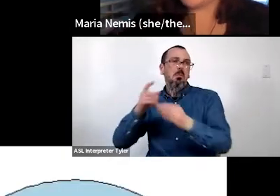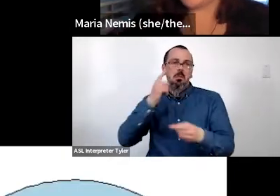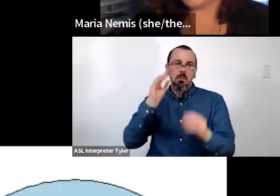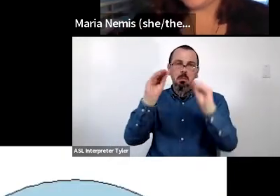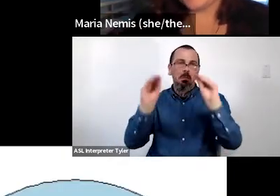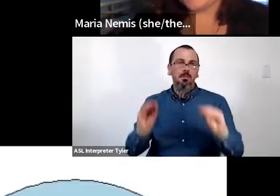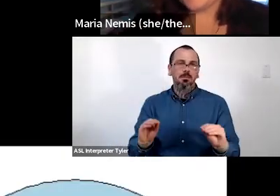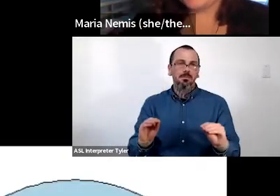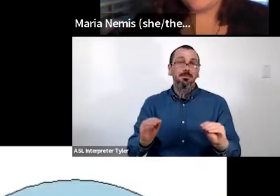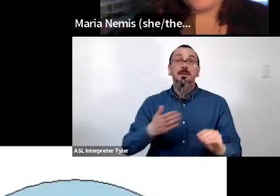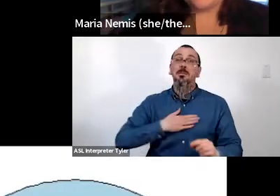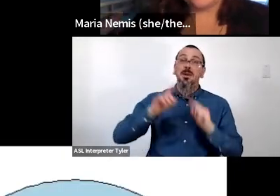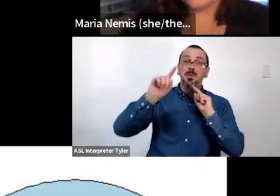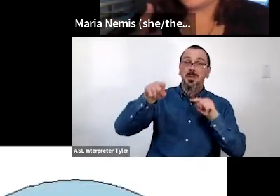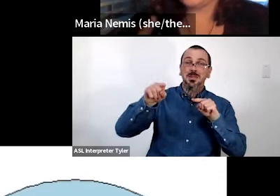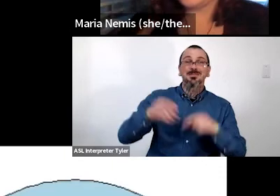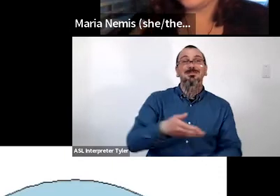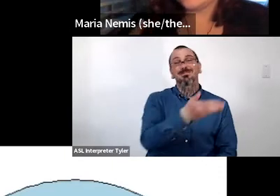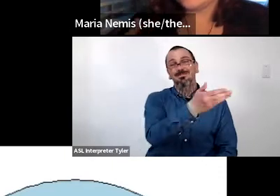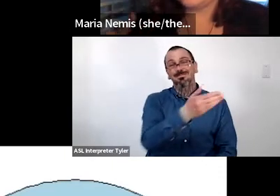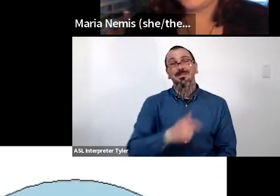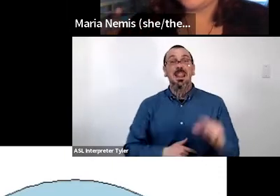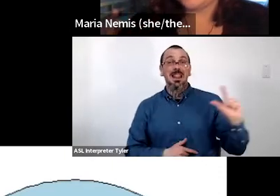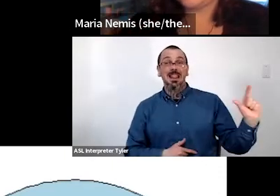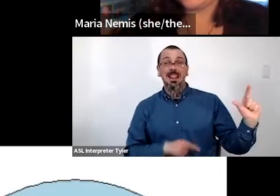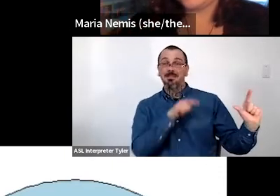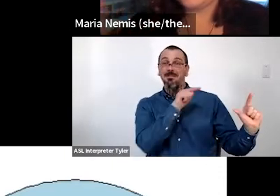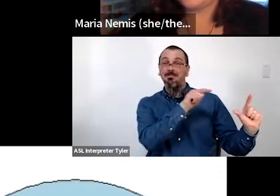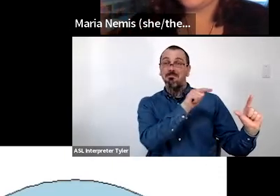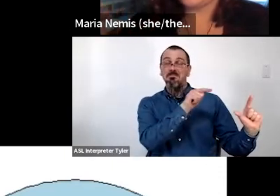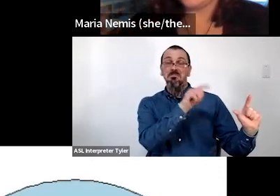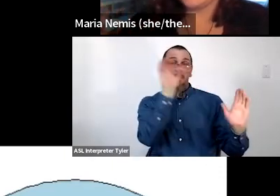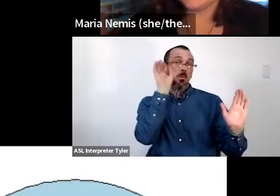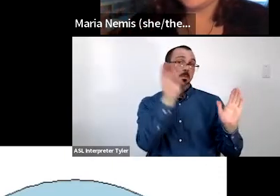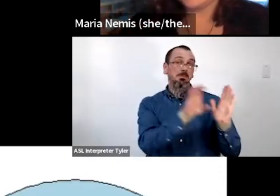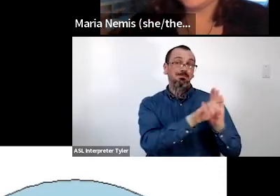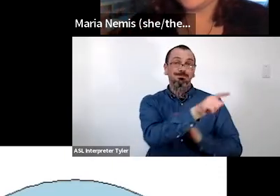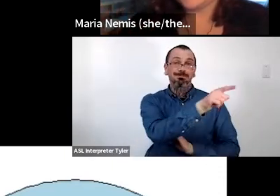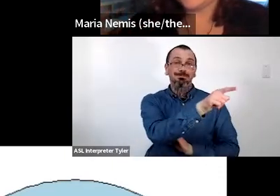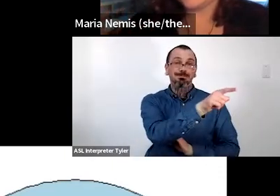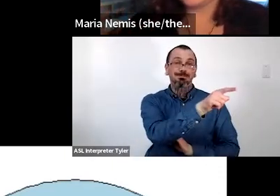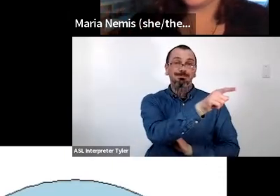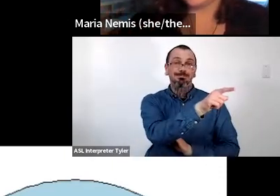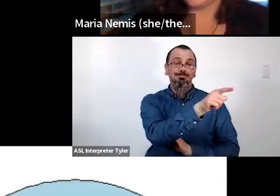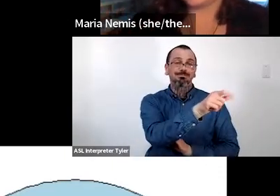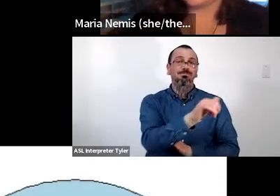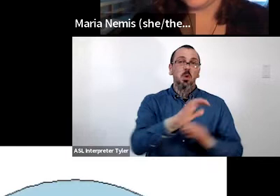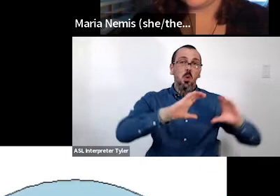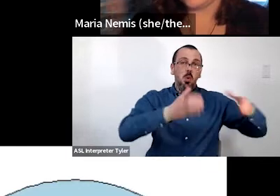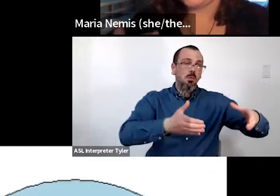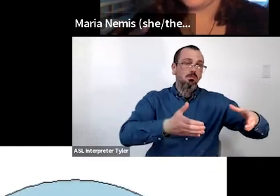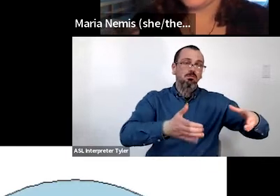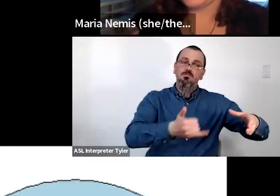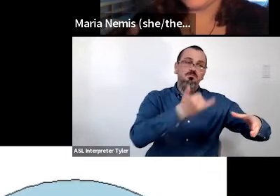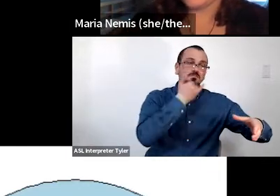So my results. On the left side of the slide, I have diagrams of the wrongfully denied cohort. Eating disorder concerns